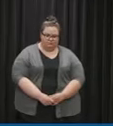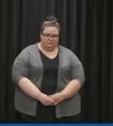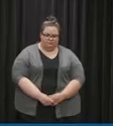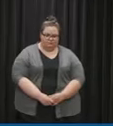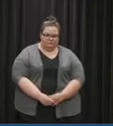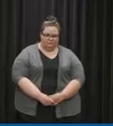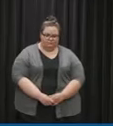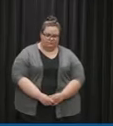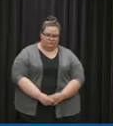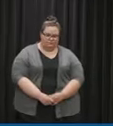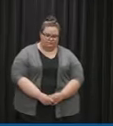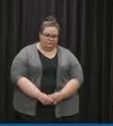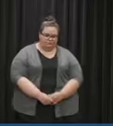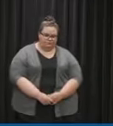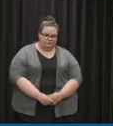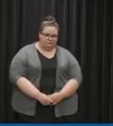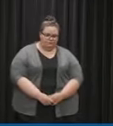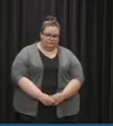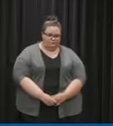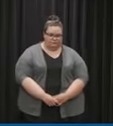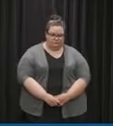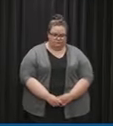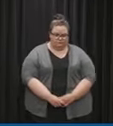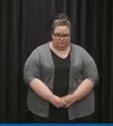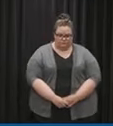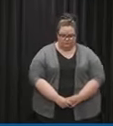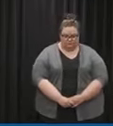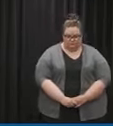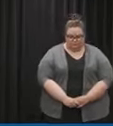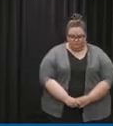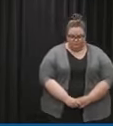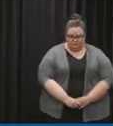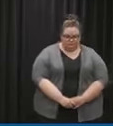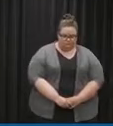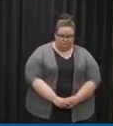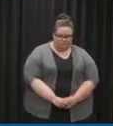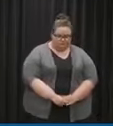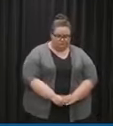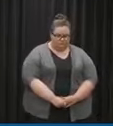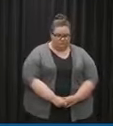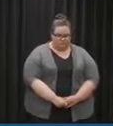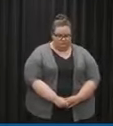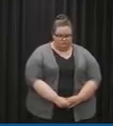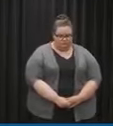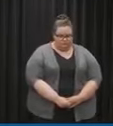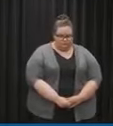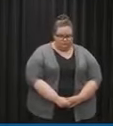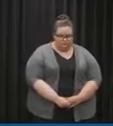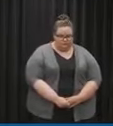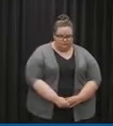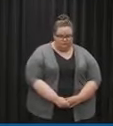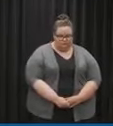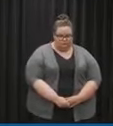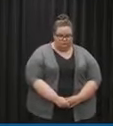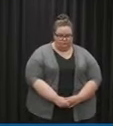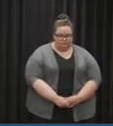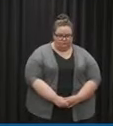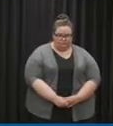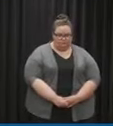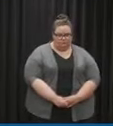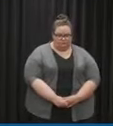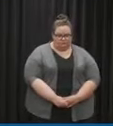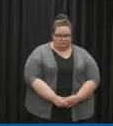and other extracurricular activities, we are promoting their social skills and their mental